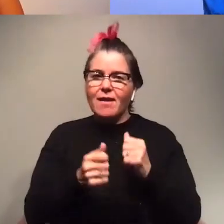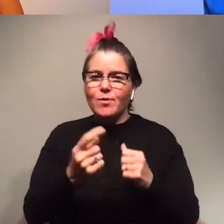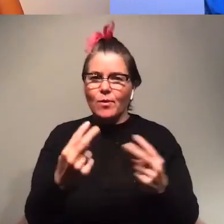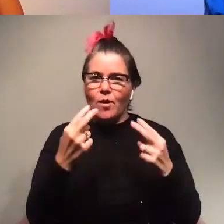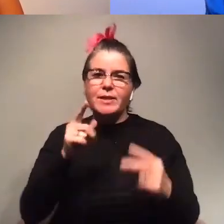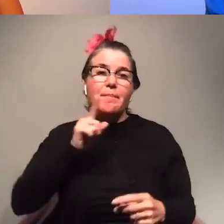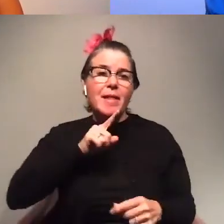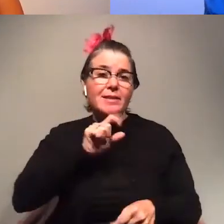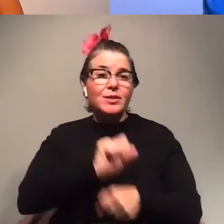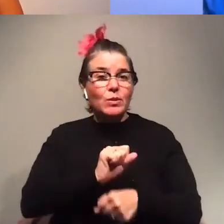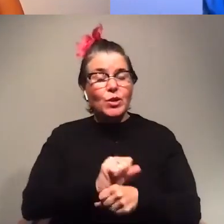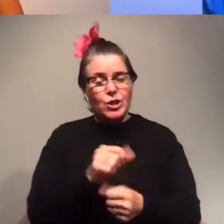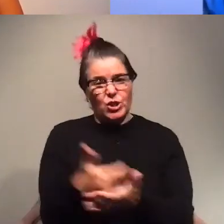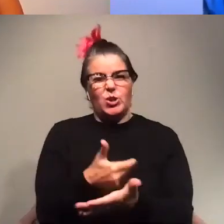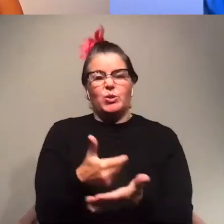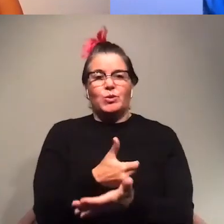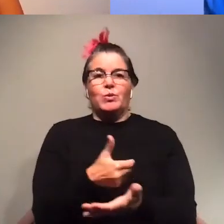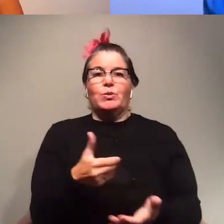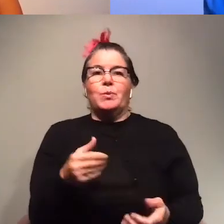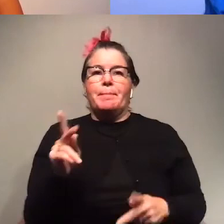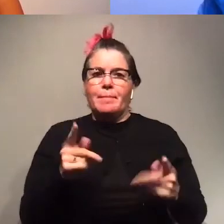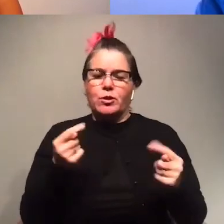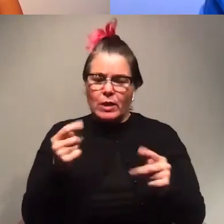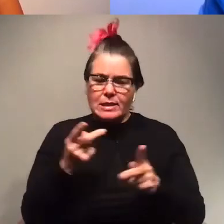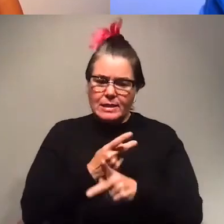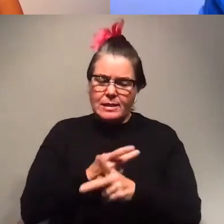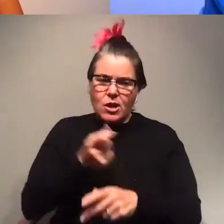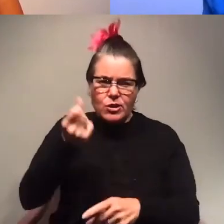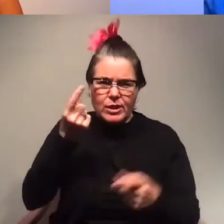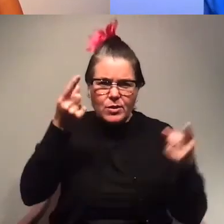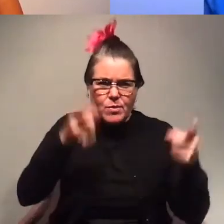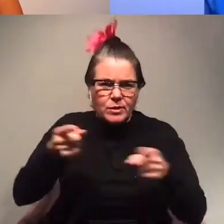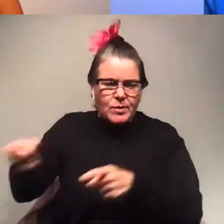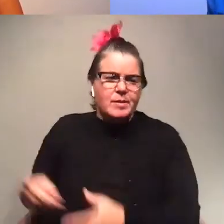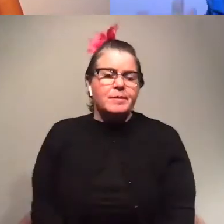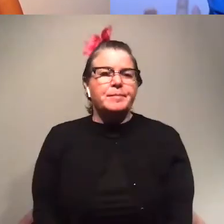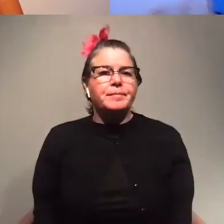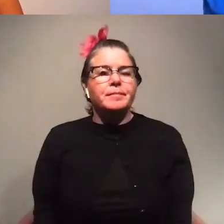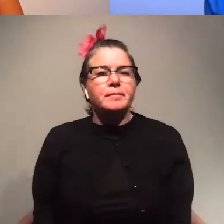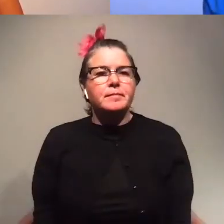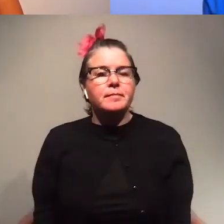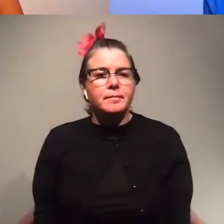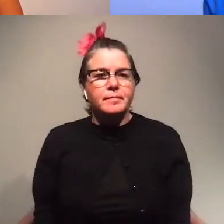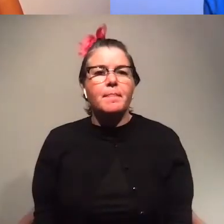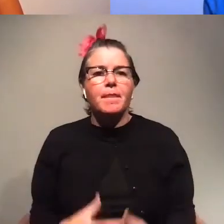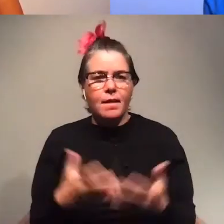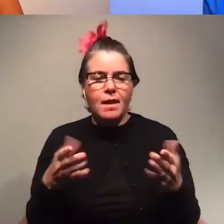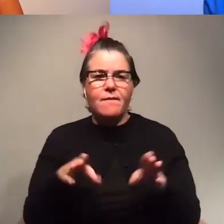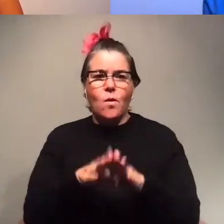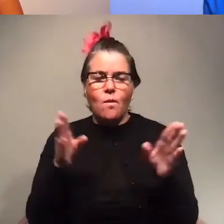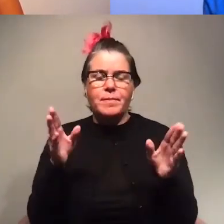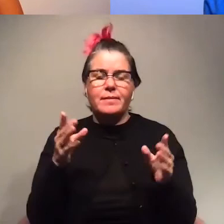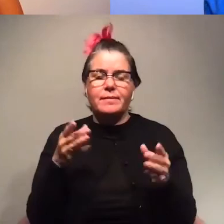plastic work is really new and people are really trying to understand like what's going on. So there's a lot of open spots, I feel like, in this